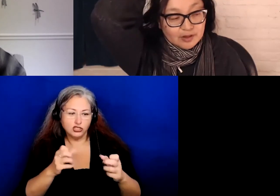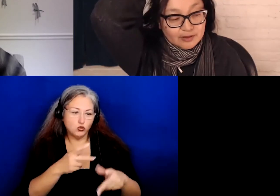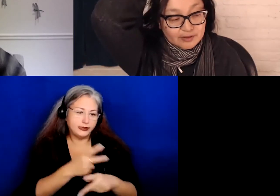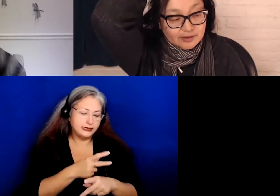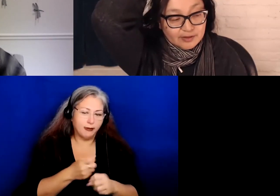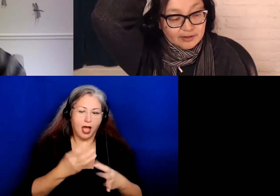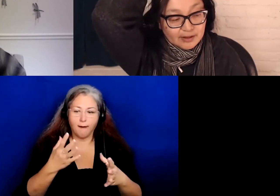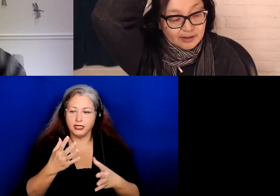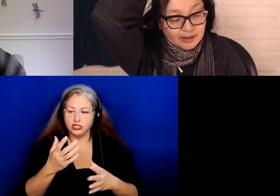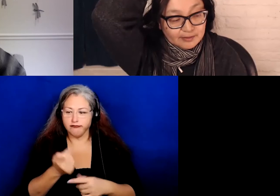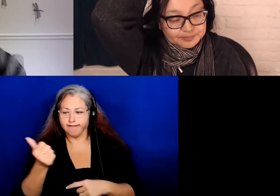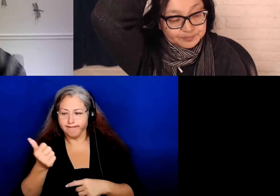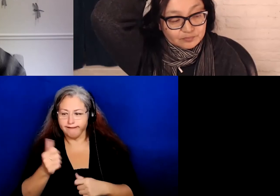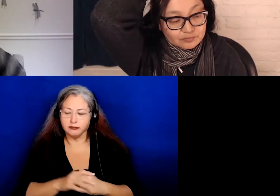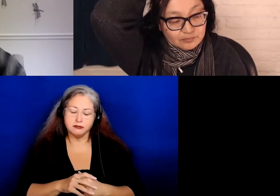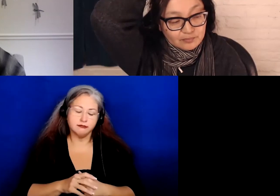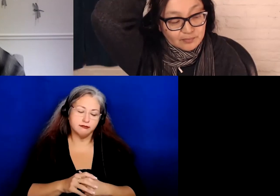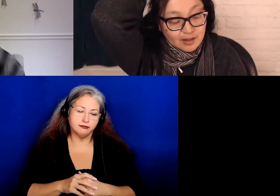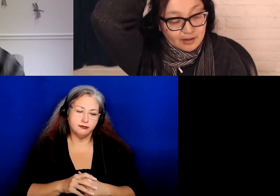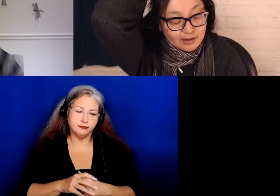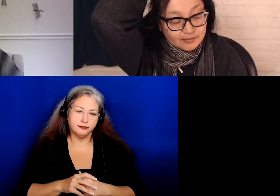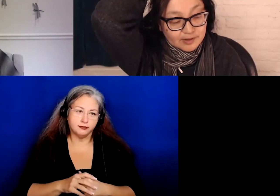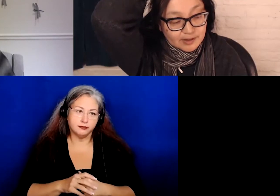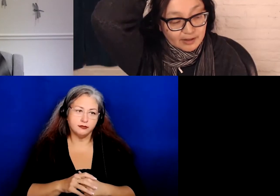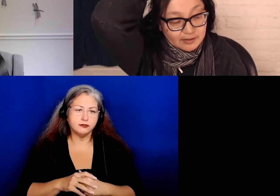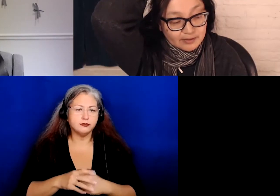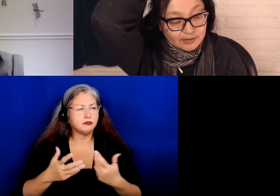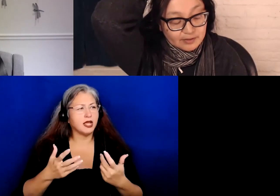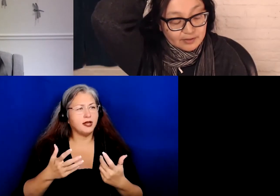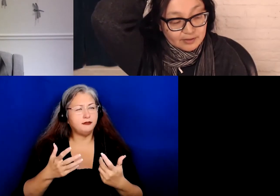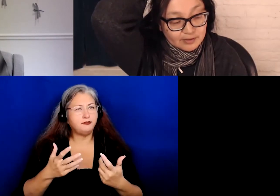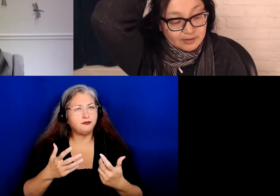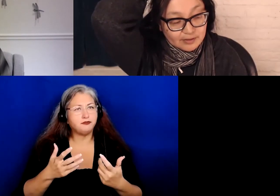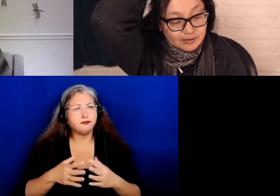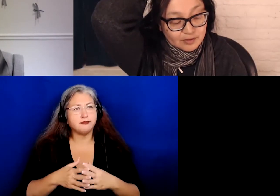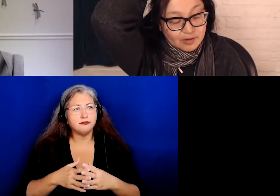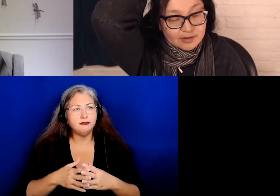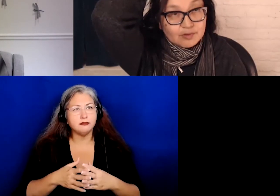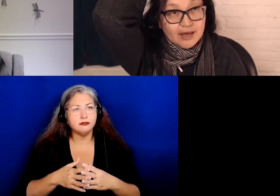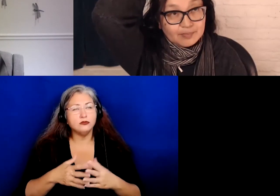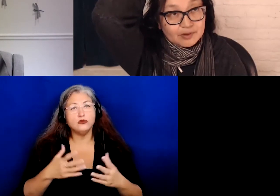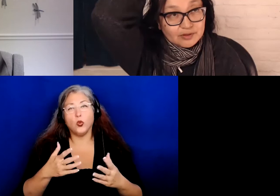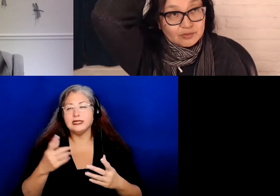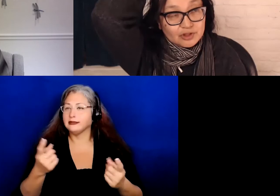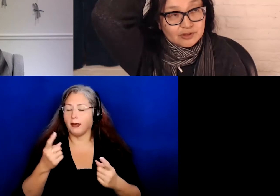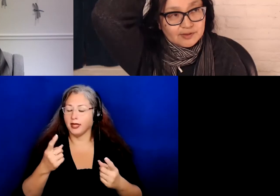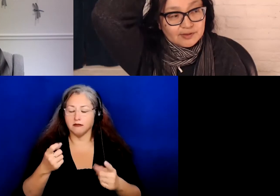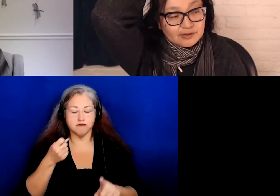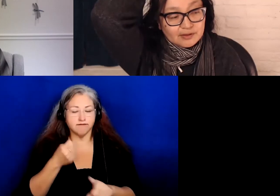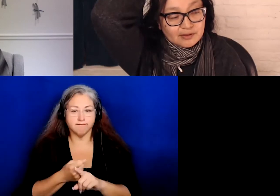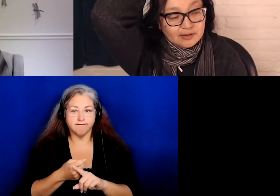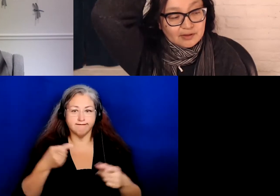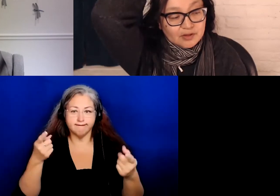could be discarded. Um, and then I would say, so then something happened, which